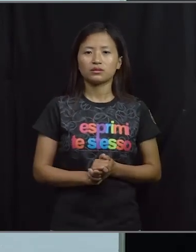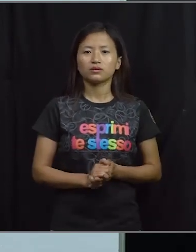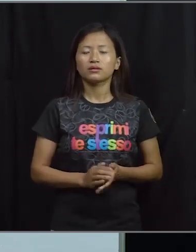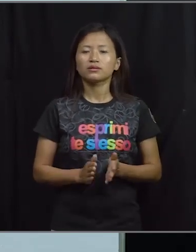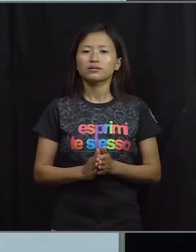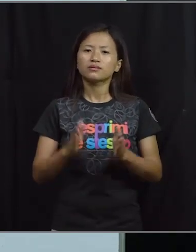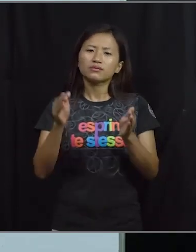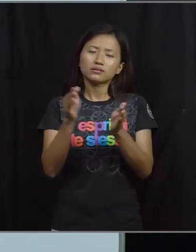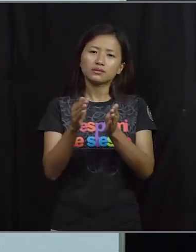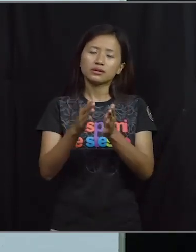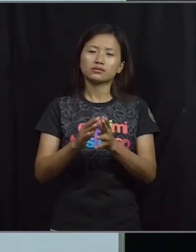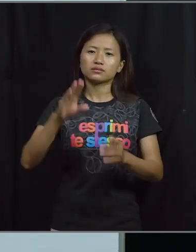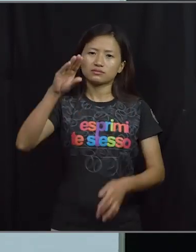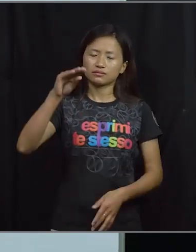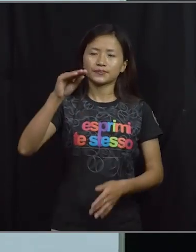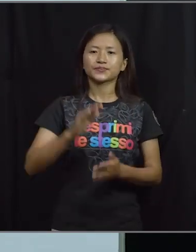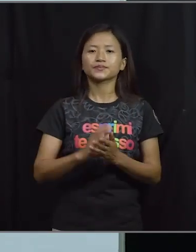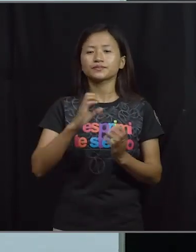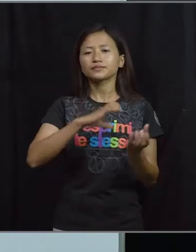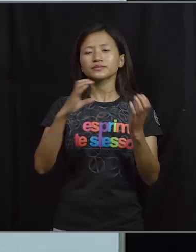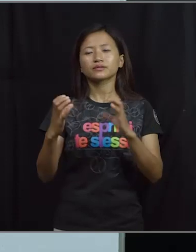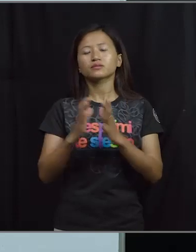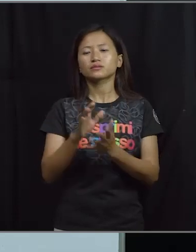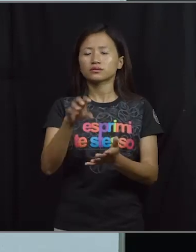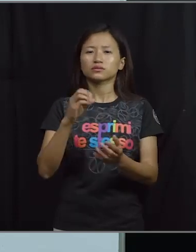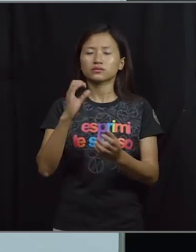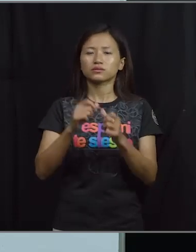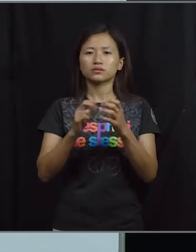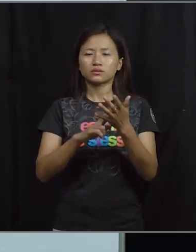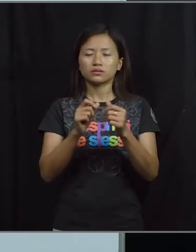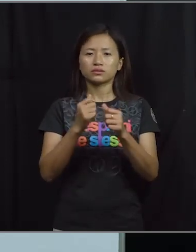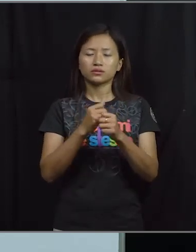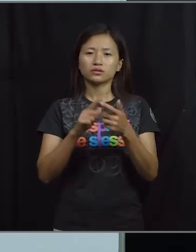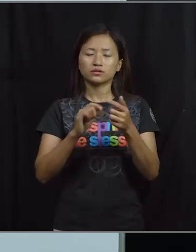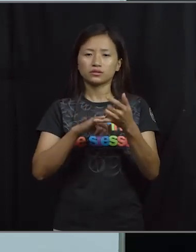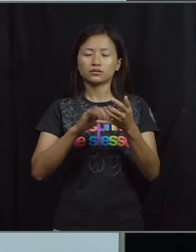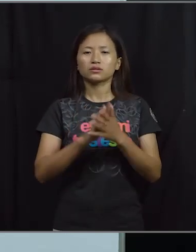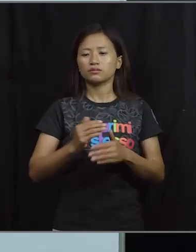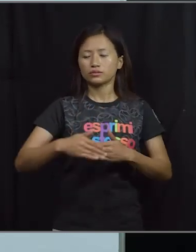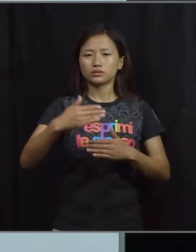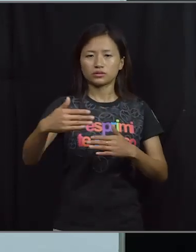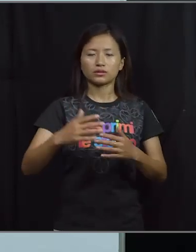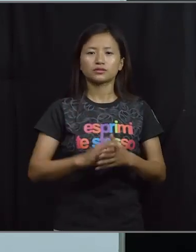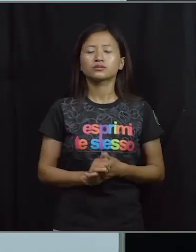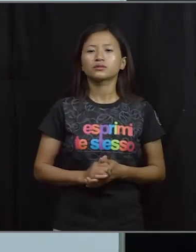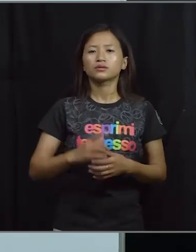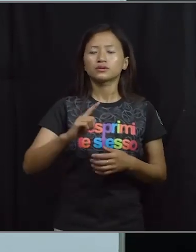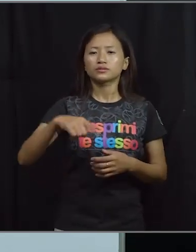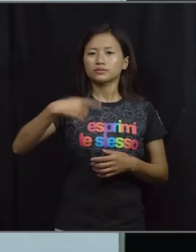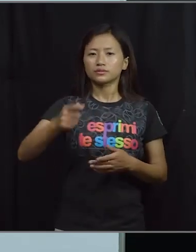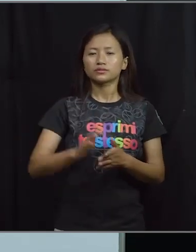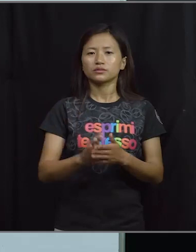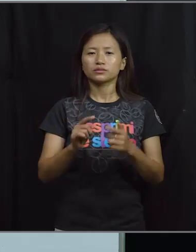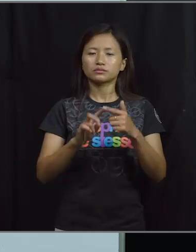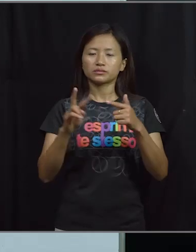very less chances of surviving in the market. Let's proceed ahead to the next type